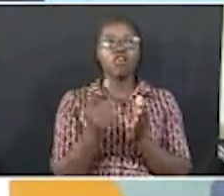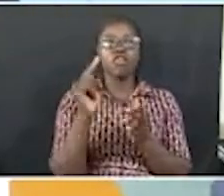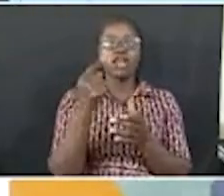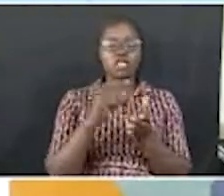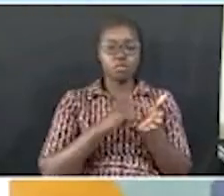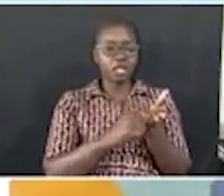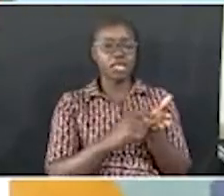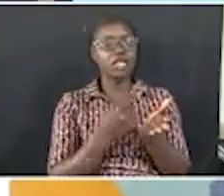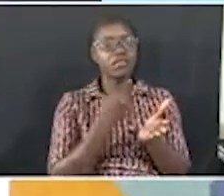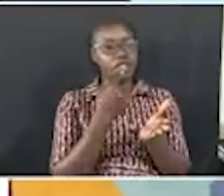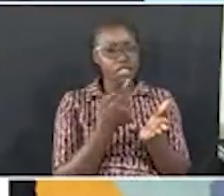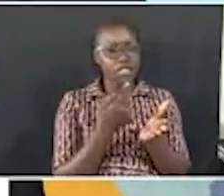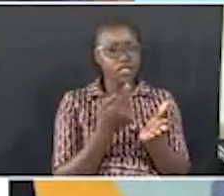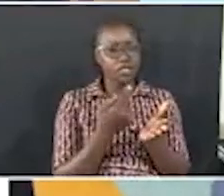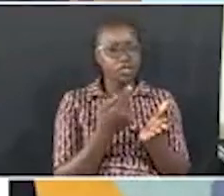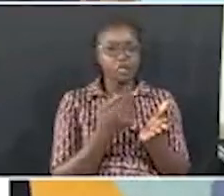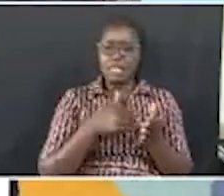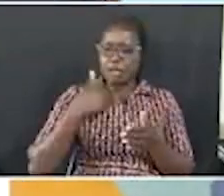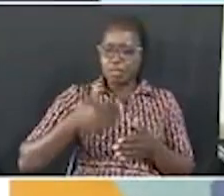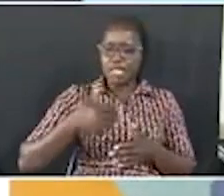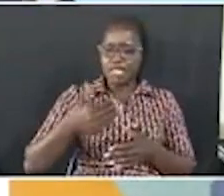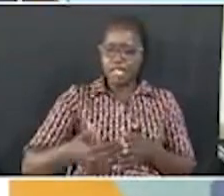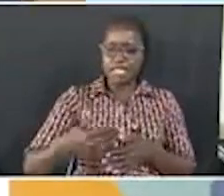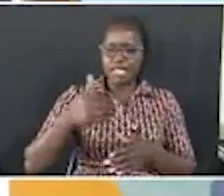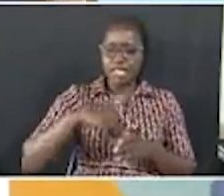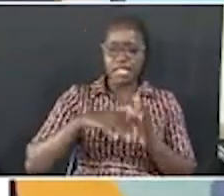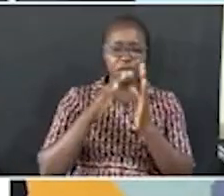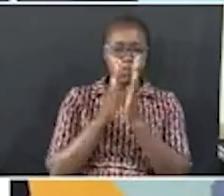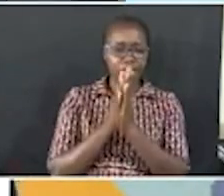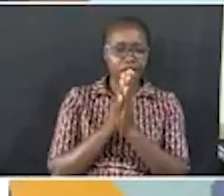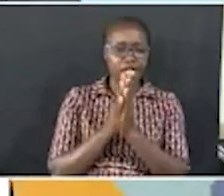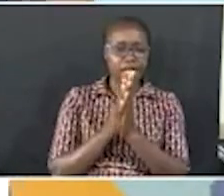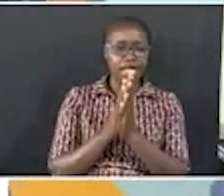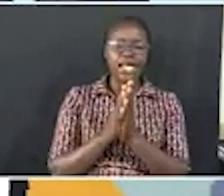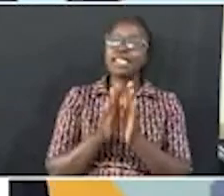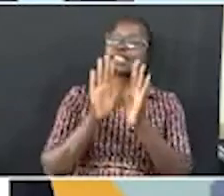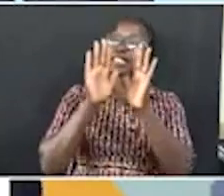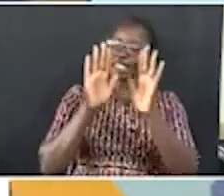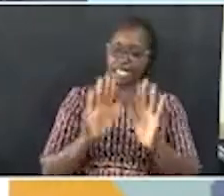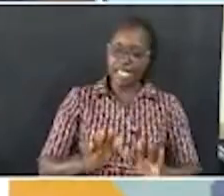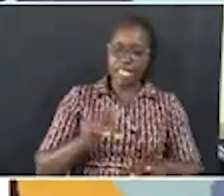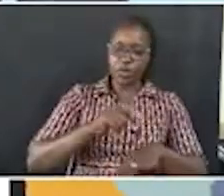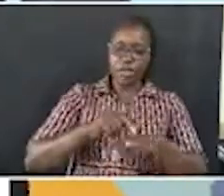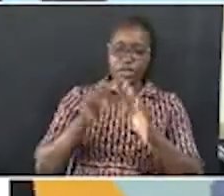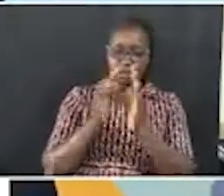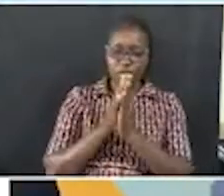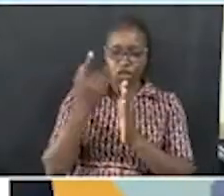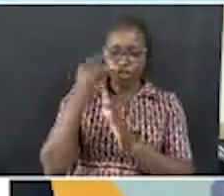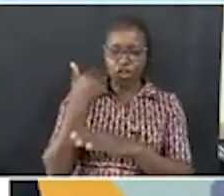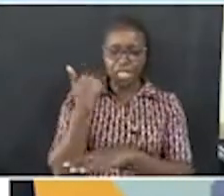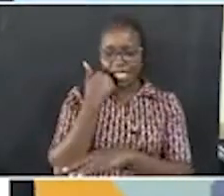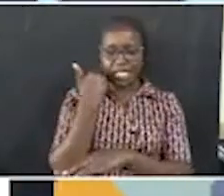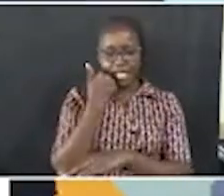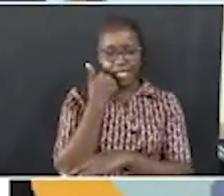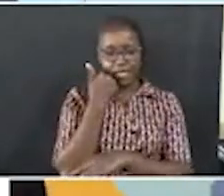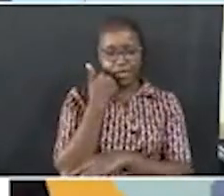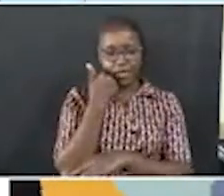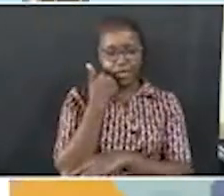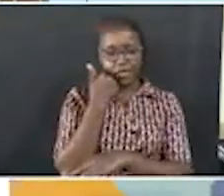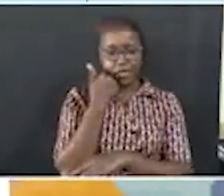paragraph, says, persistence in prayer is necessary when praying for the sick.